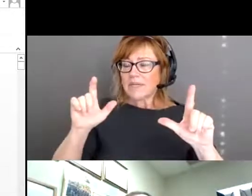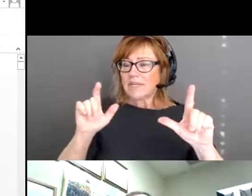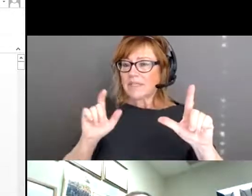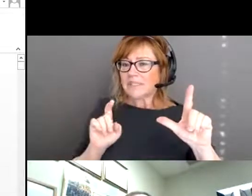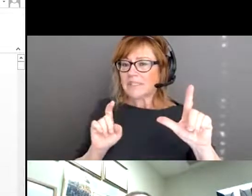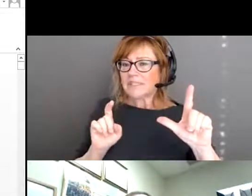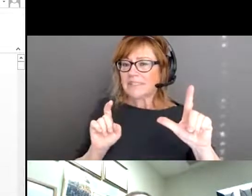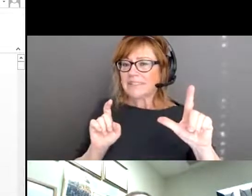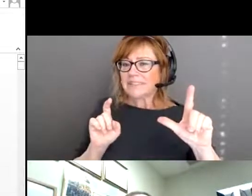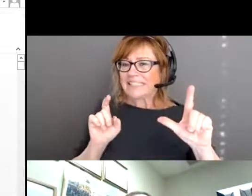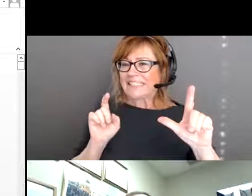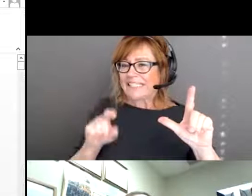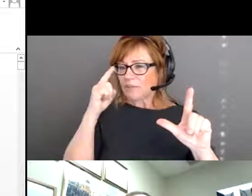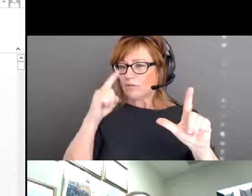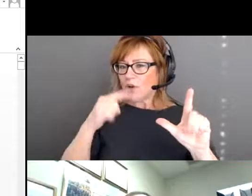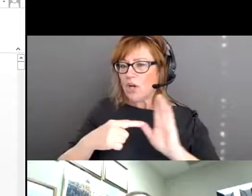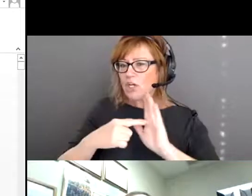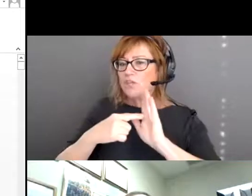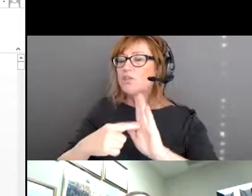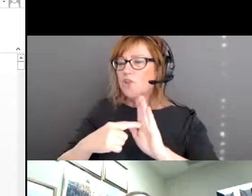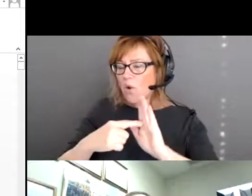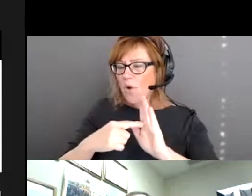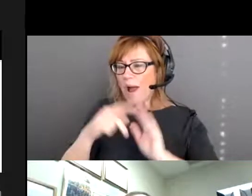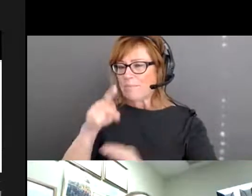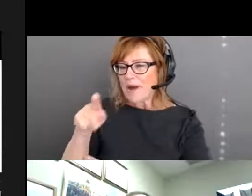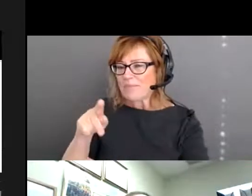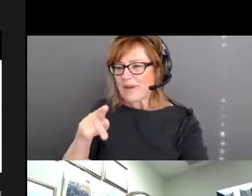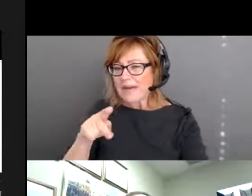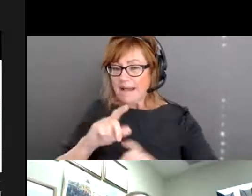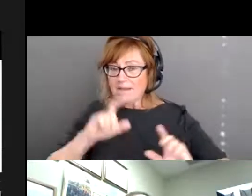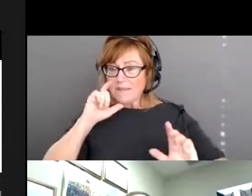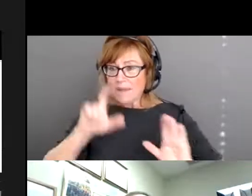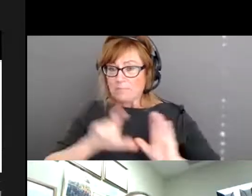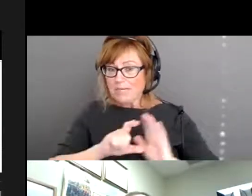the PowerPoint, the show screen, that little icon at the bottom.